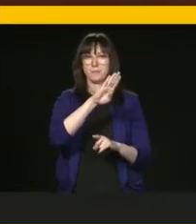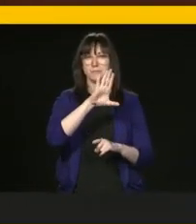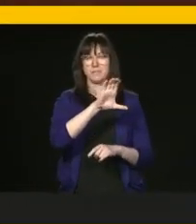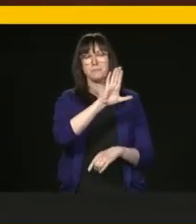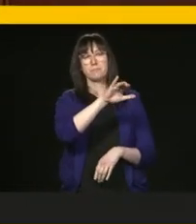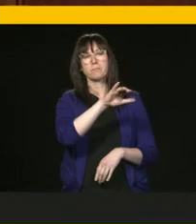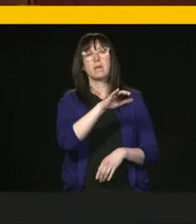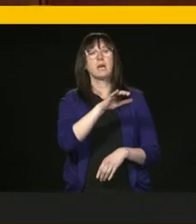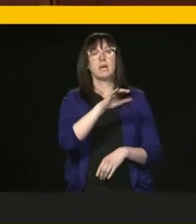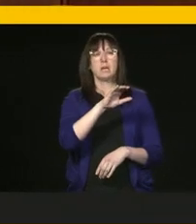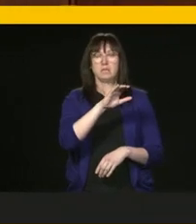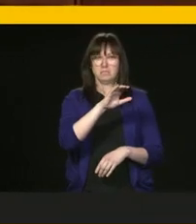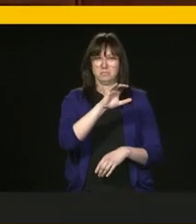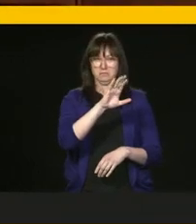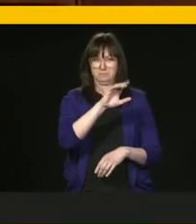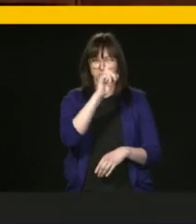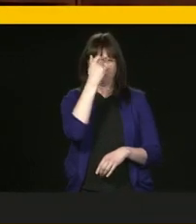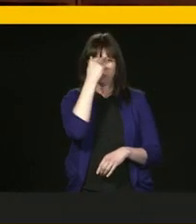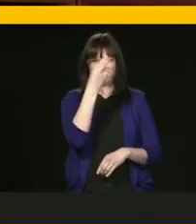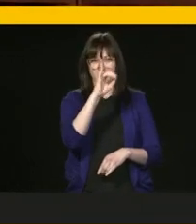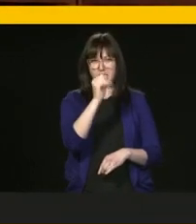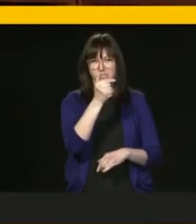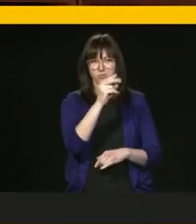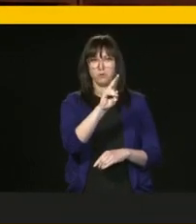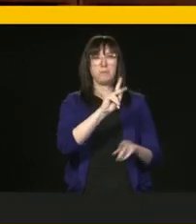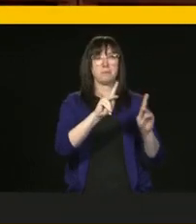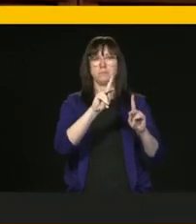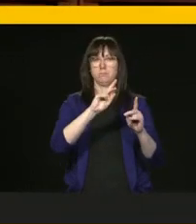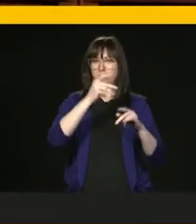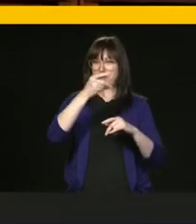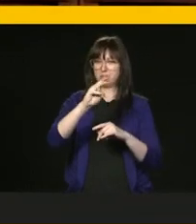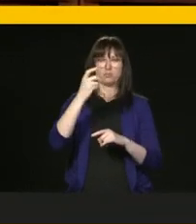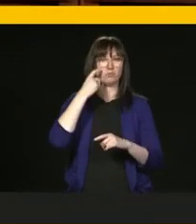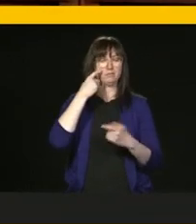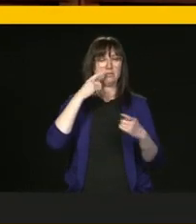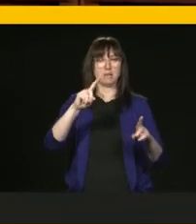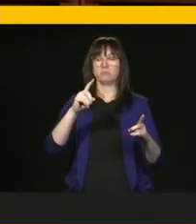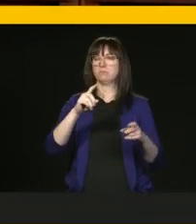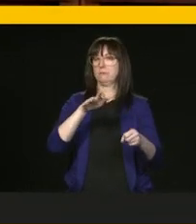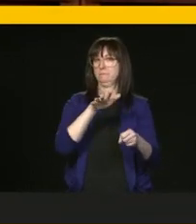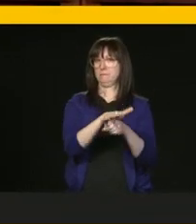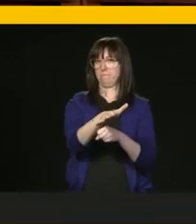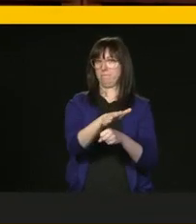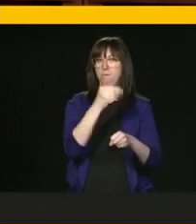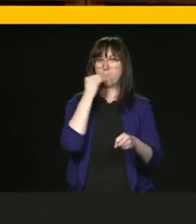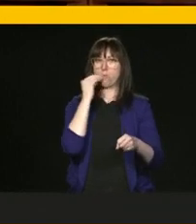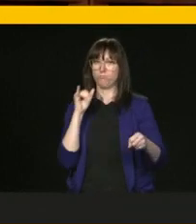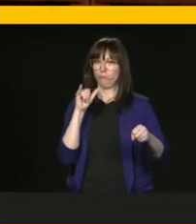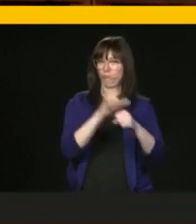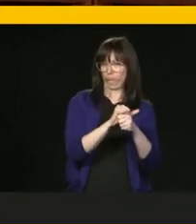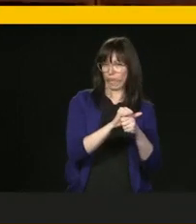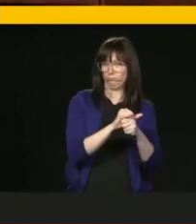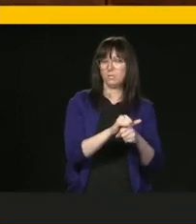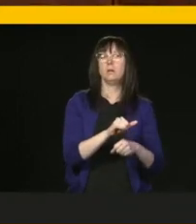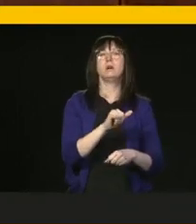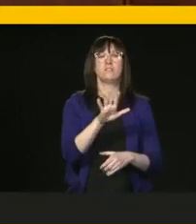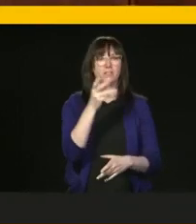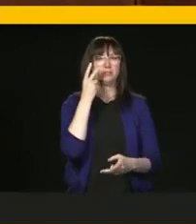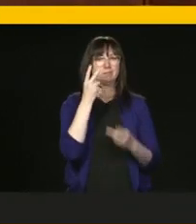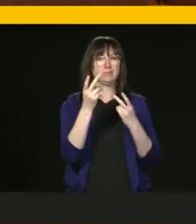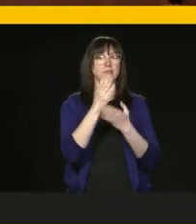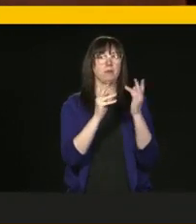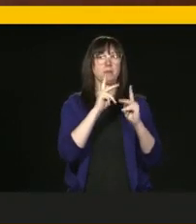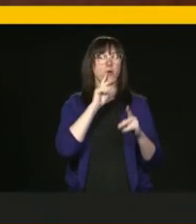people don't follow the rules, as we've seen examples where they seem to be oblivious to social distancing and so on, could